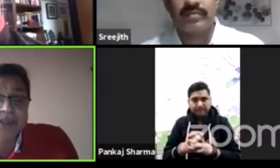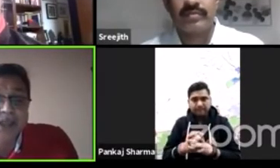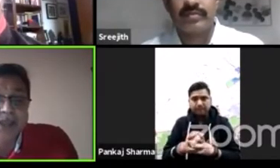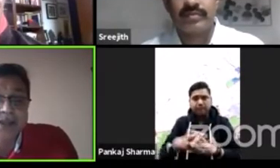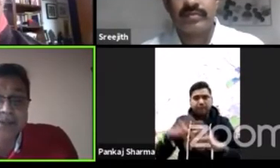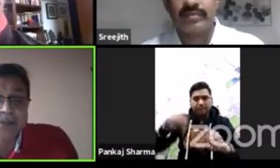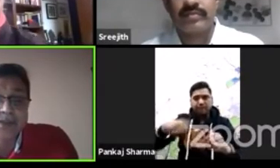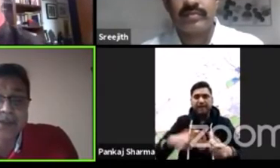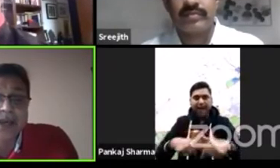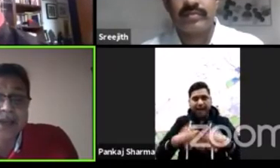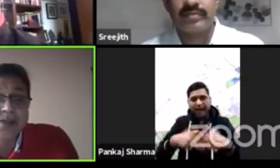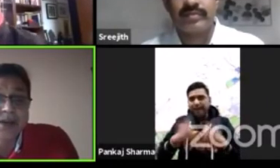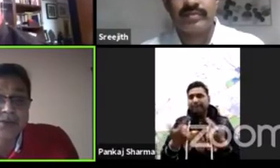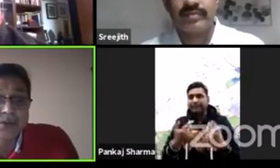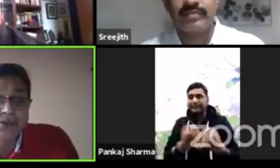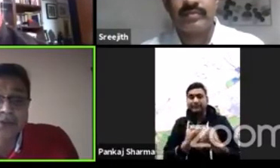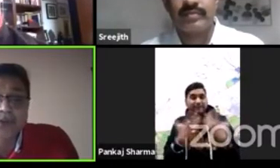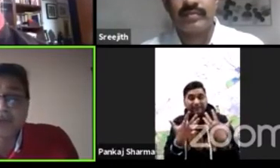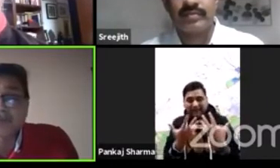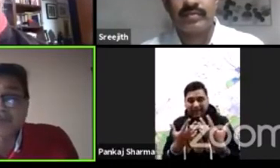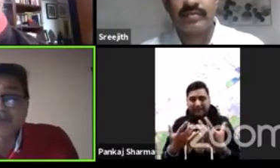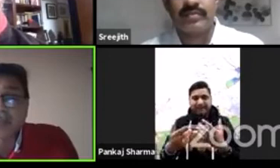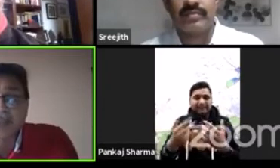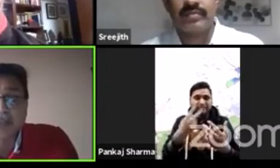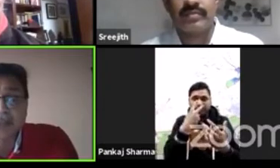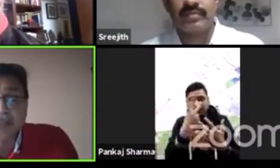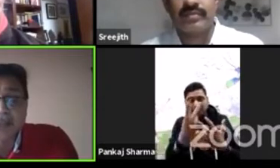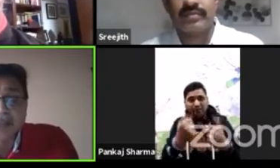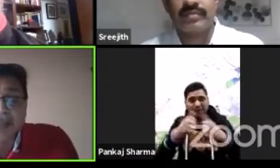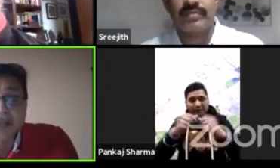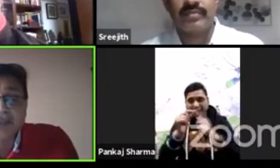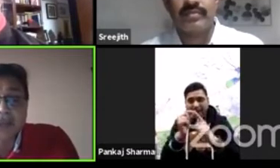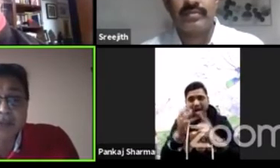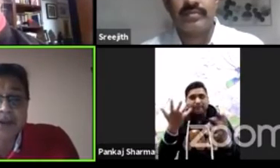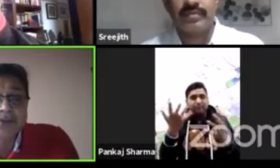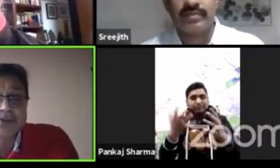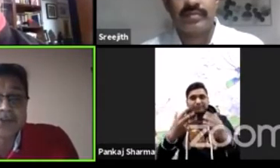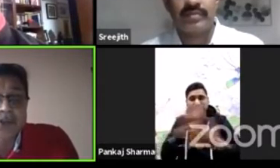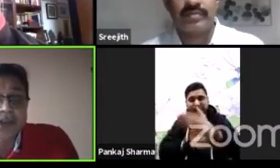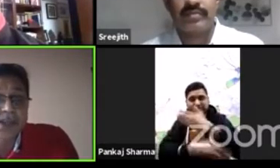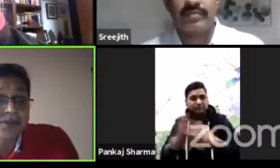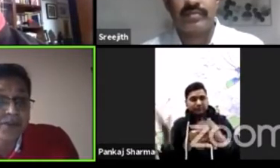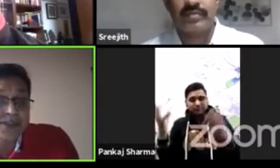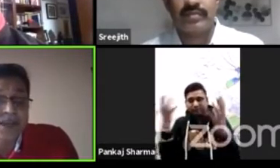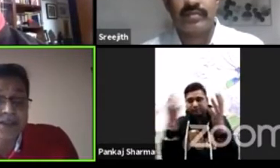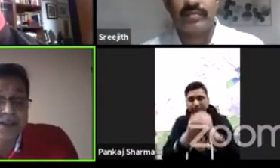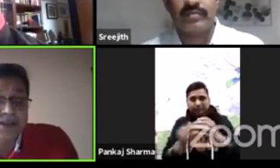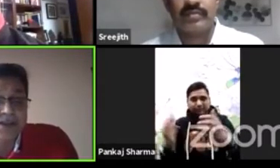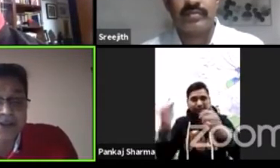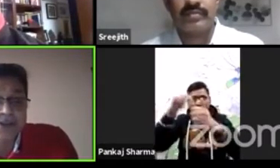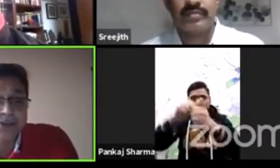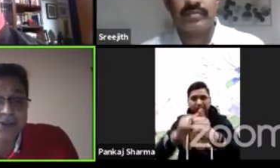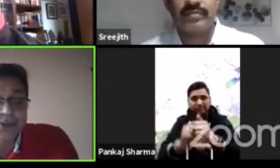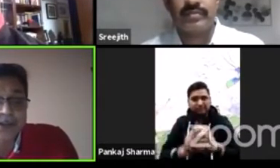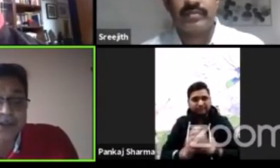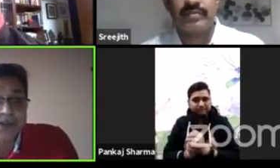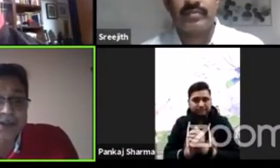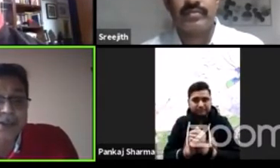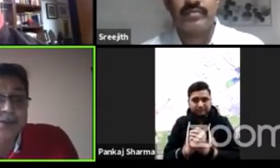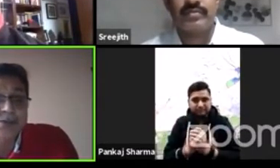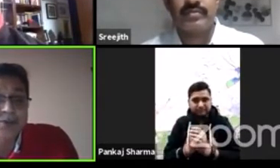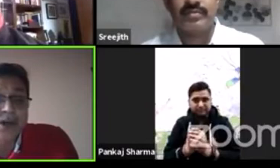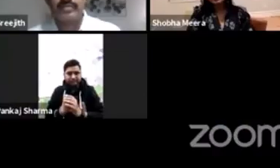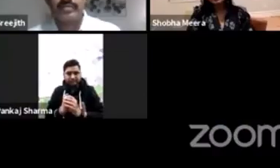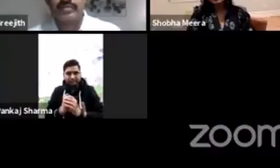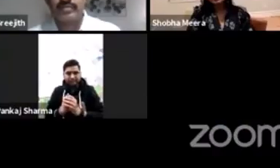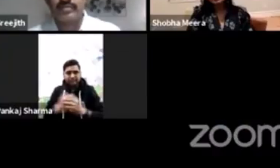happy that we are able to contribute to the society. And we are able to jointly with Sarthak, live